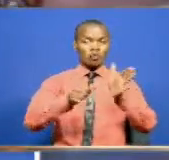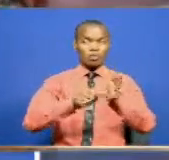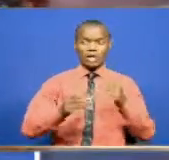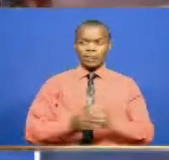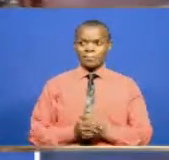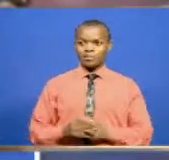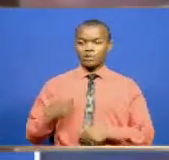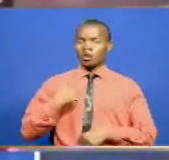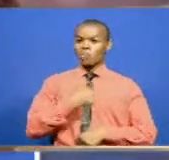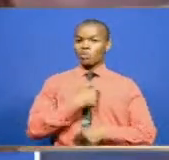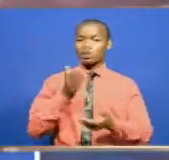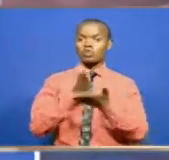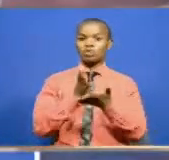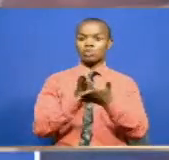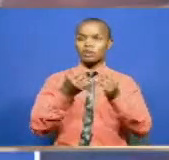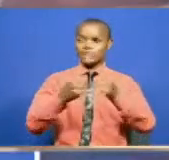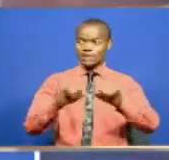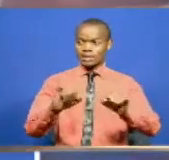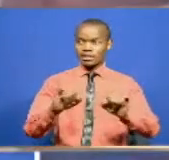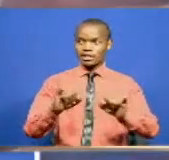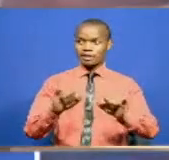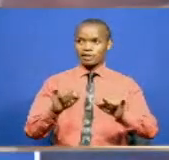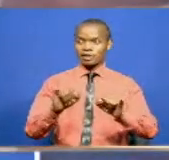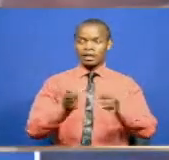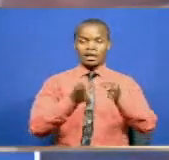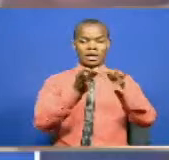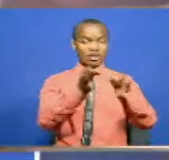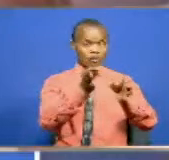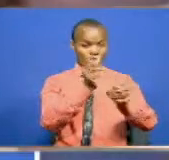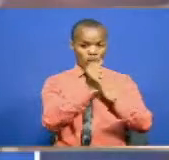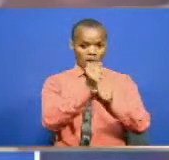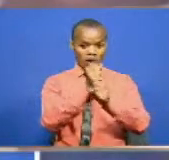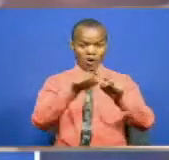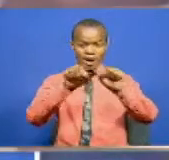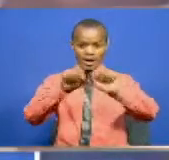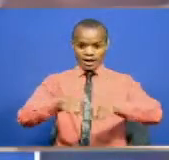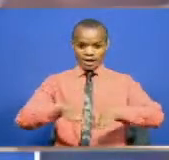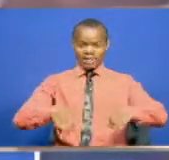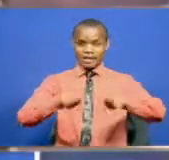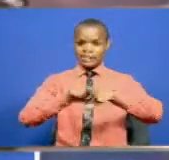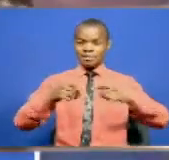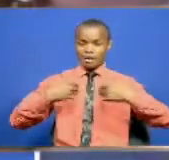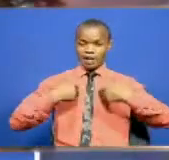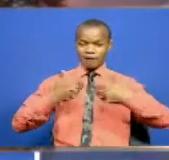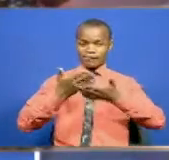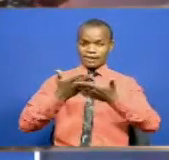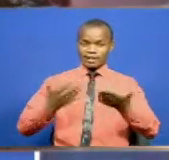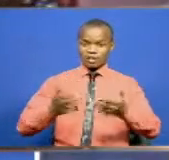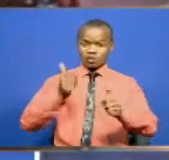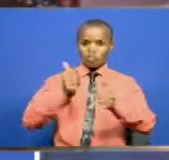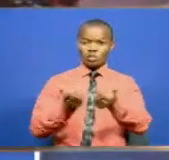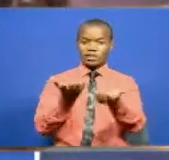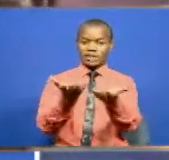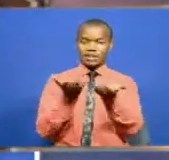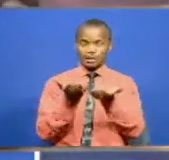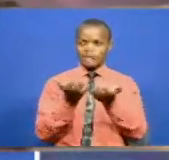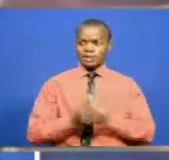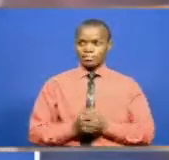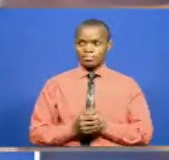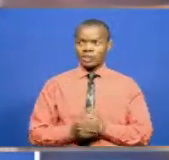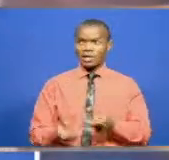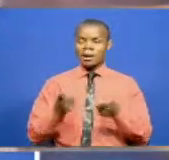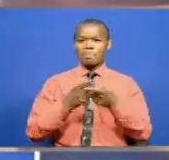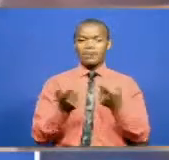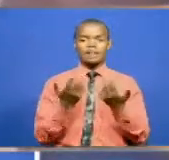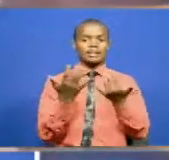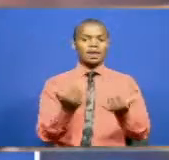tunapambana nao tuone kwamba wakifanya kazi wana vifaa ambazo zinatakikana. Lakini kufika saa